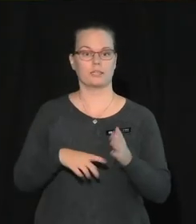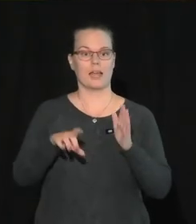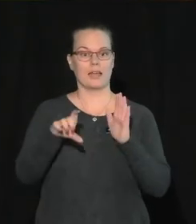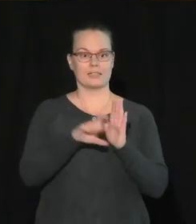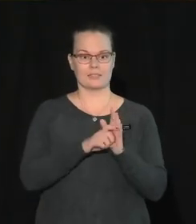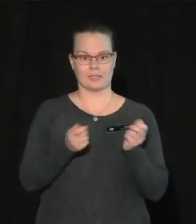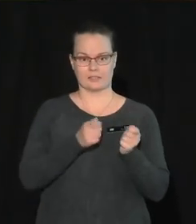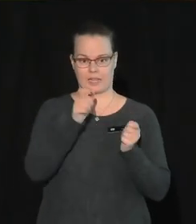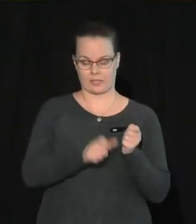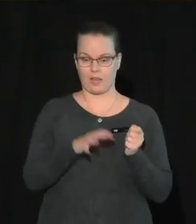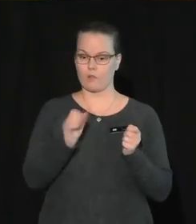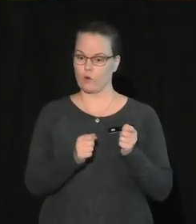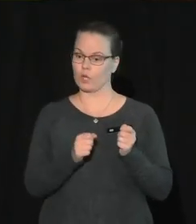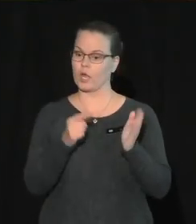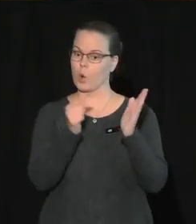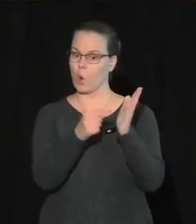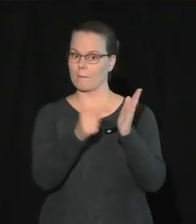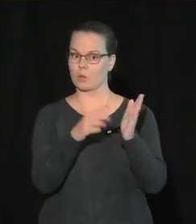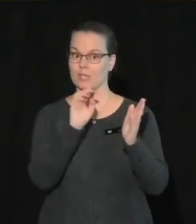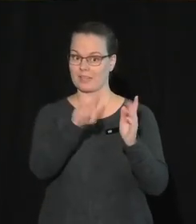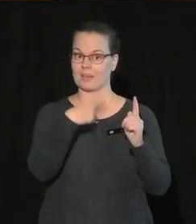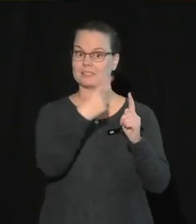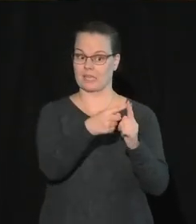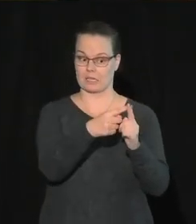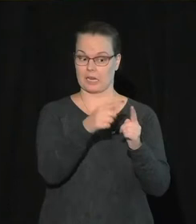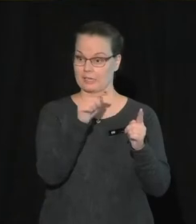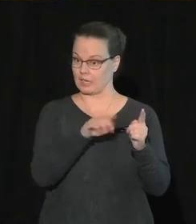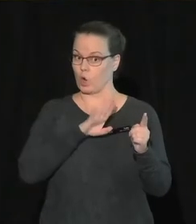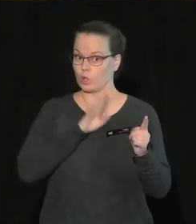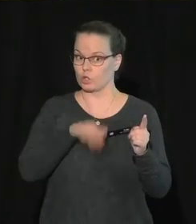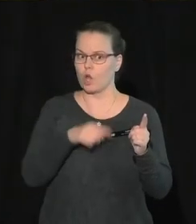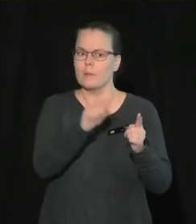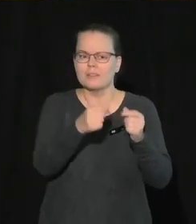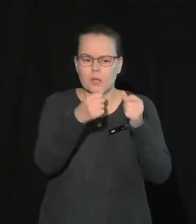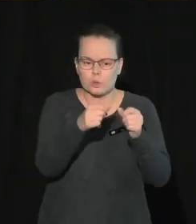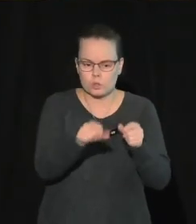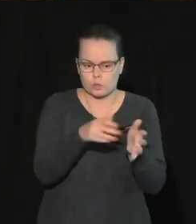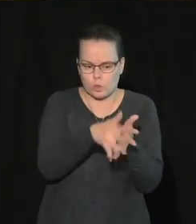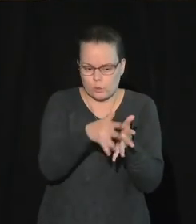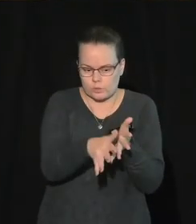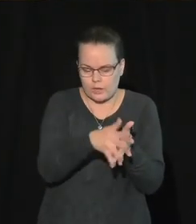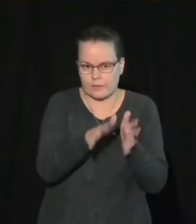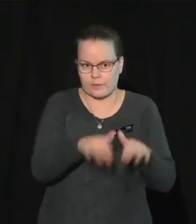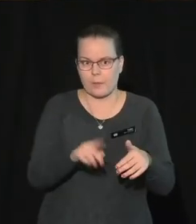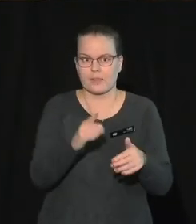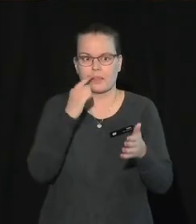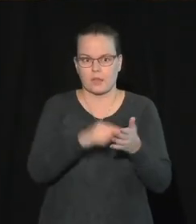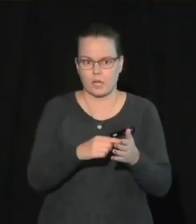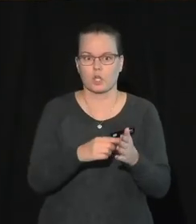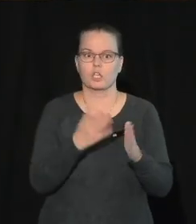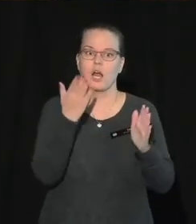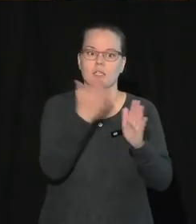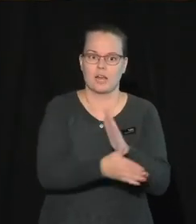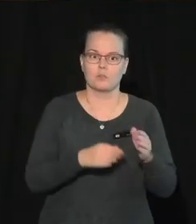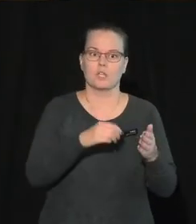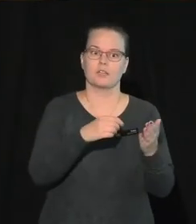point out two standards that describe in more detail the accessibility, the functional accessibility requirements